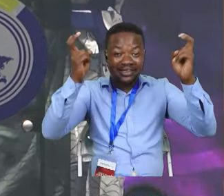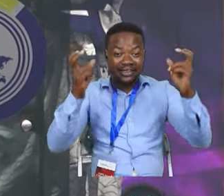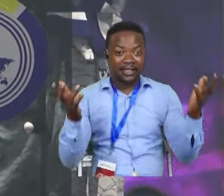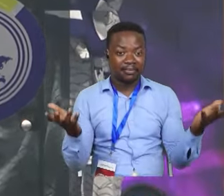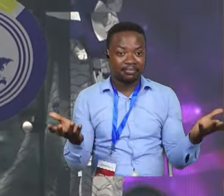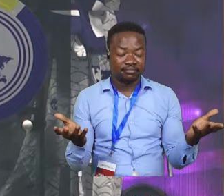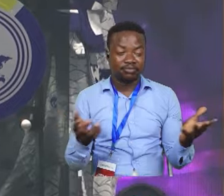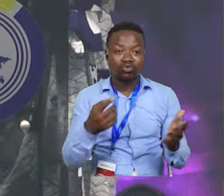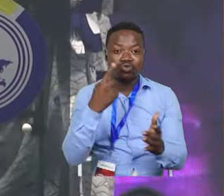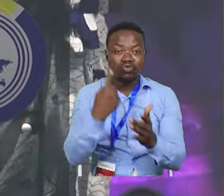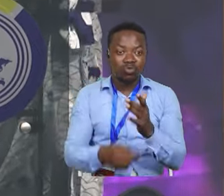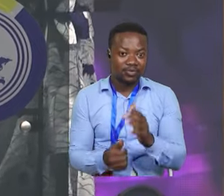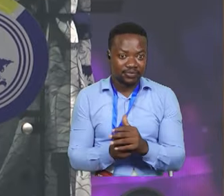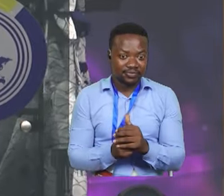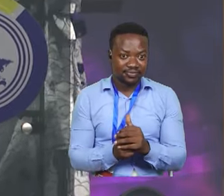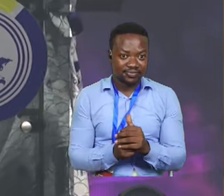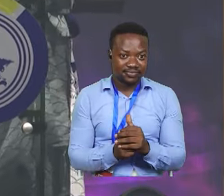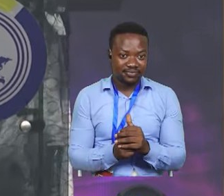Eye